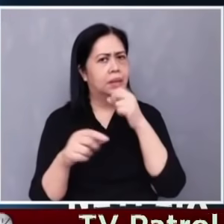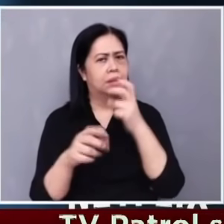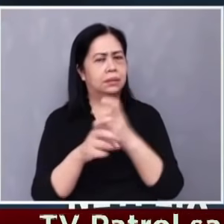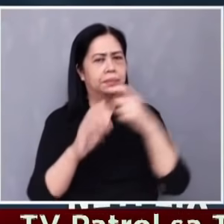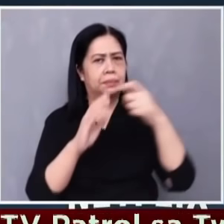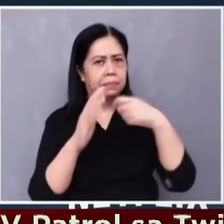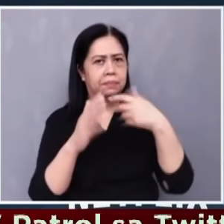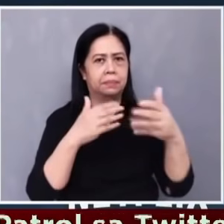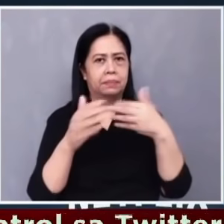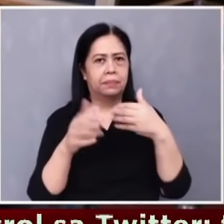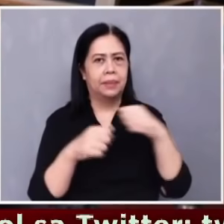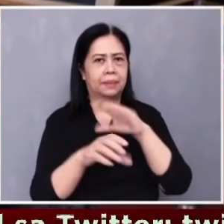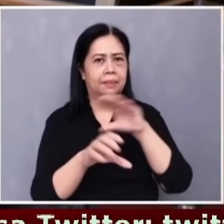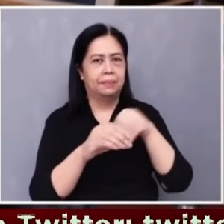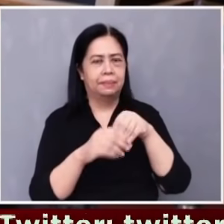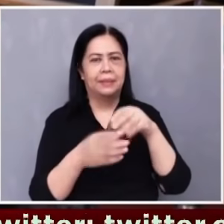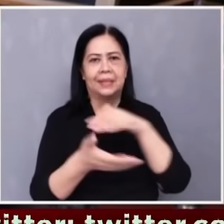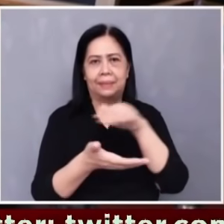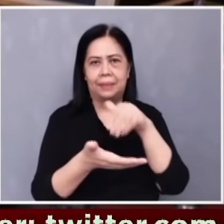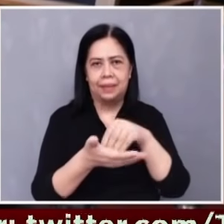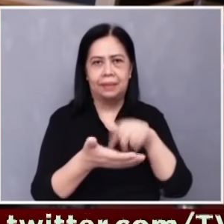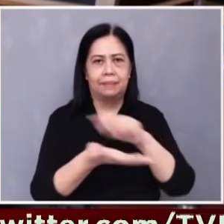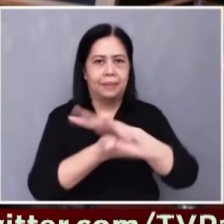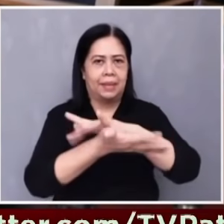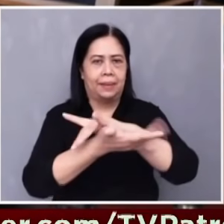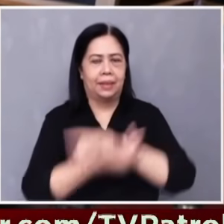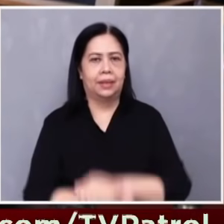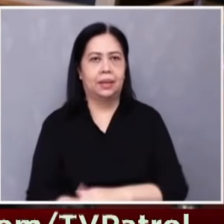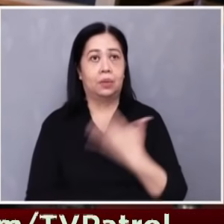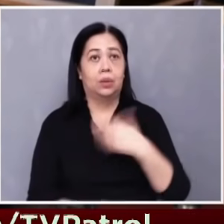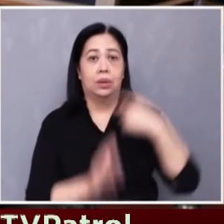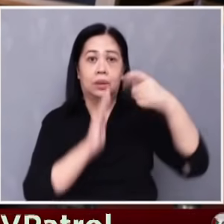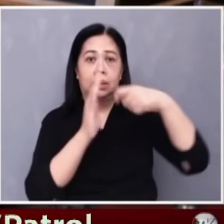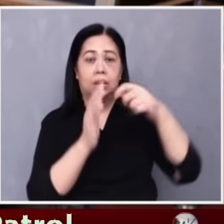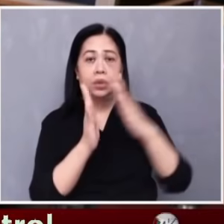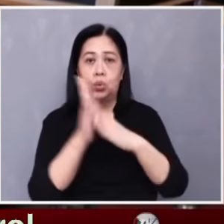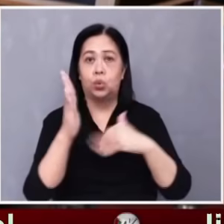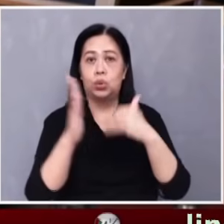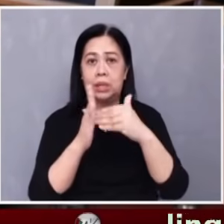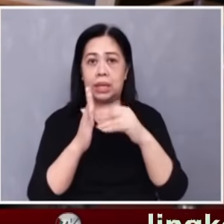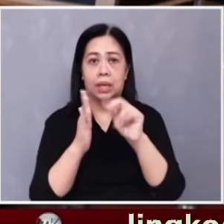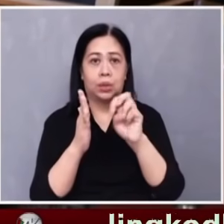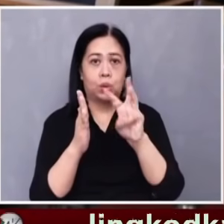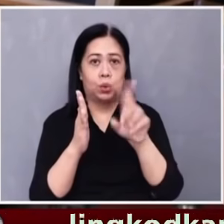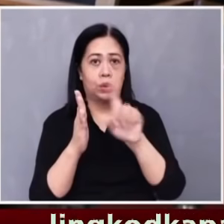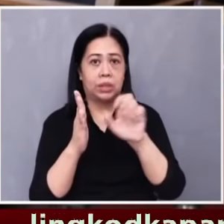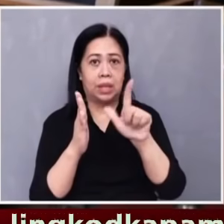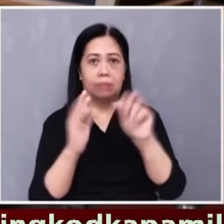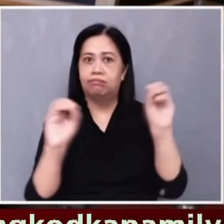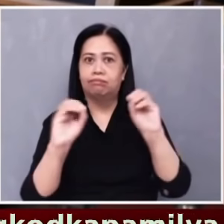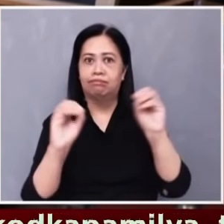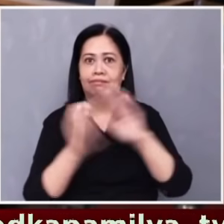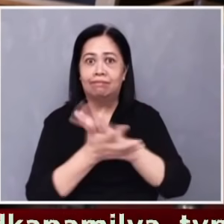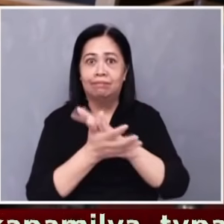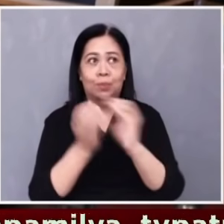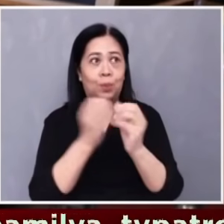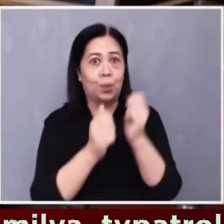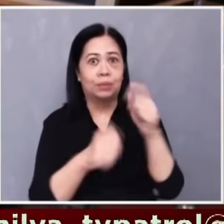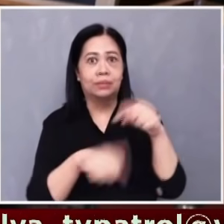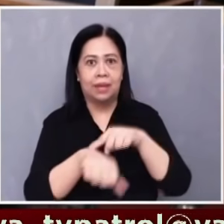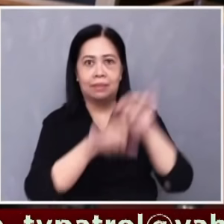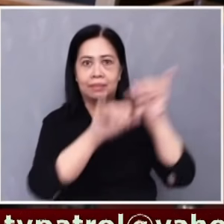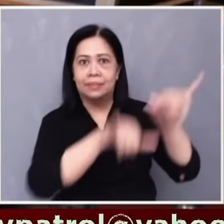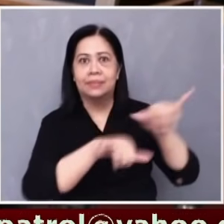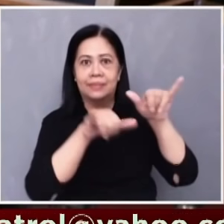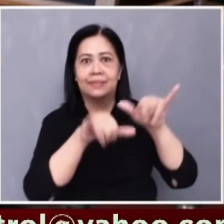ito sa gitna ng pandemya. We were shooting in New Zealand, which was COVID-free for most of our time there, which so